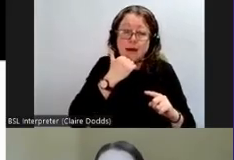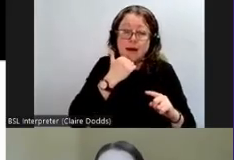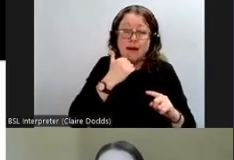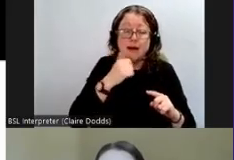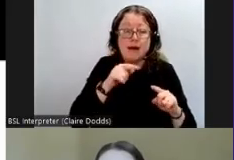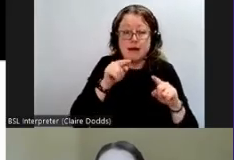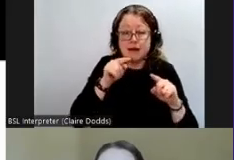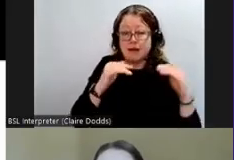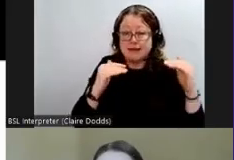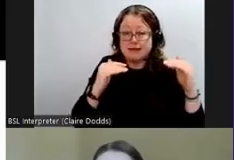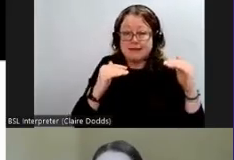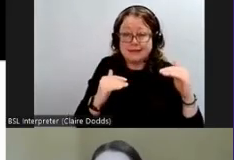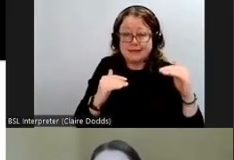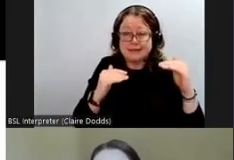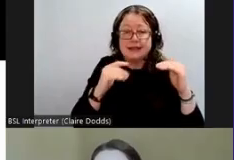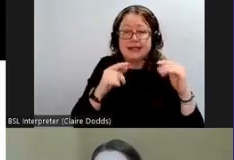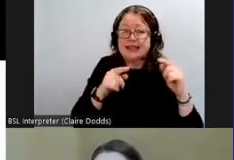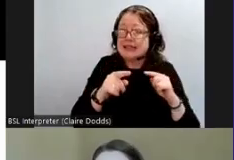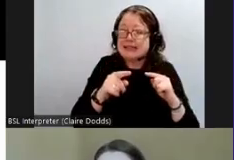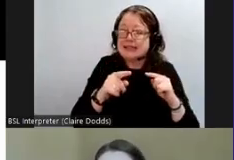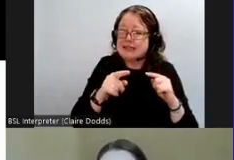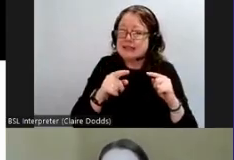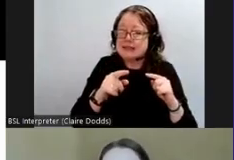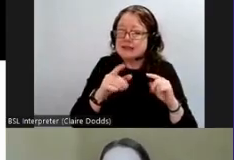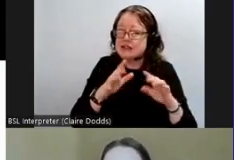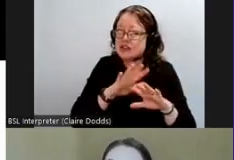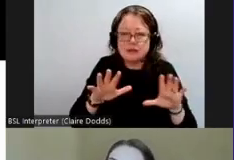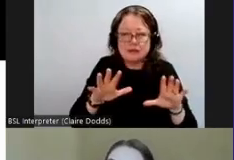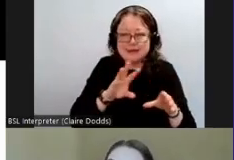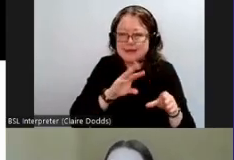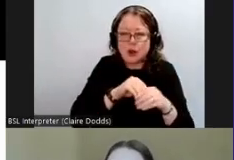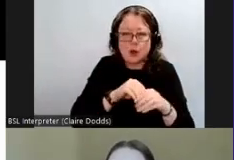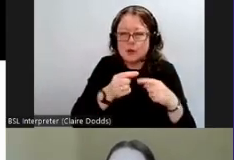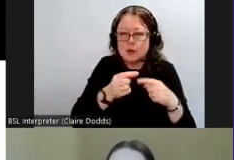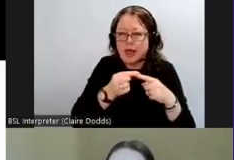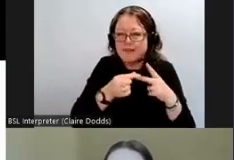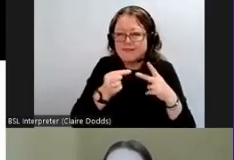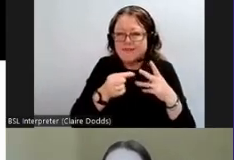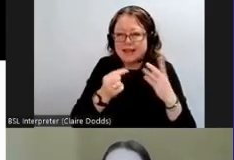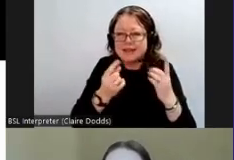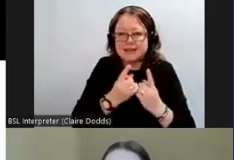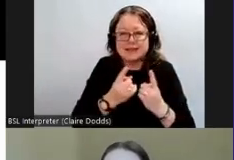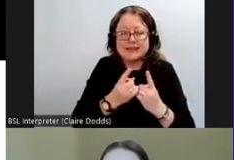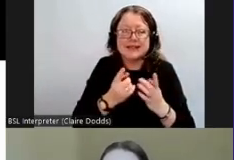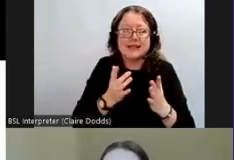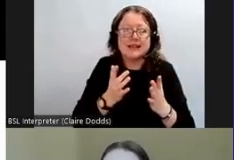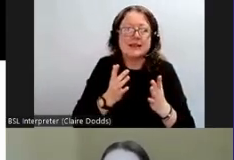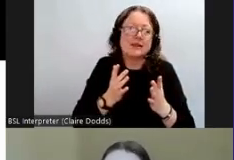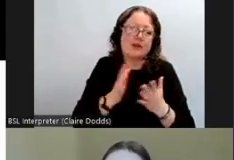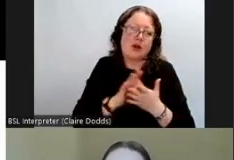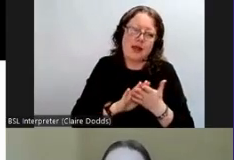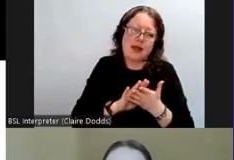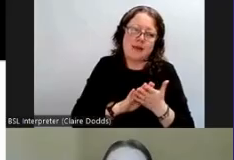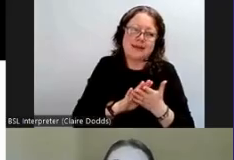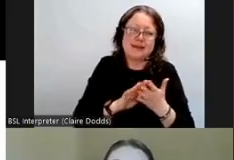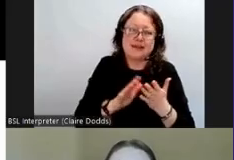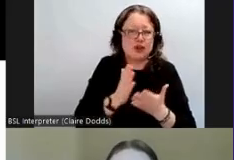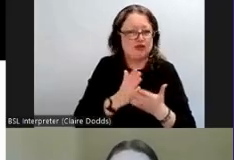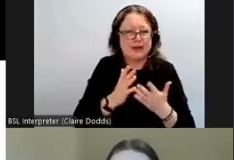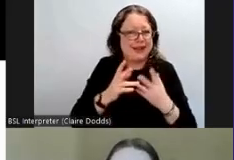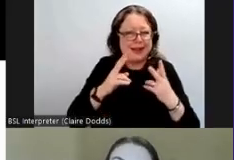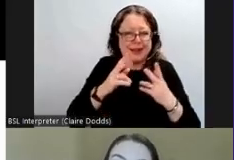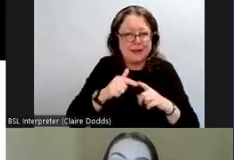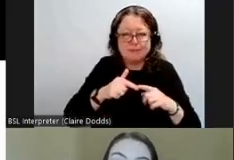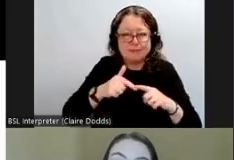very inclusive of various factors. It's looking at families as a number rather than looking at the experience that that